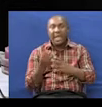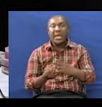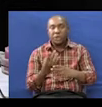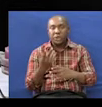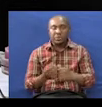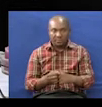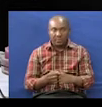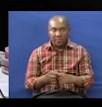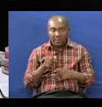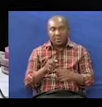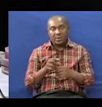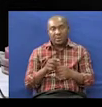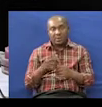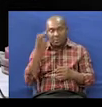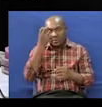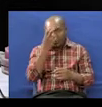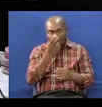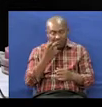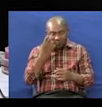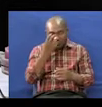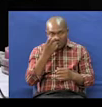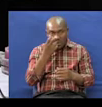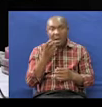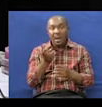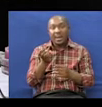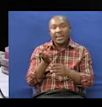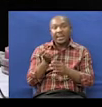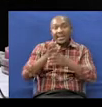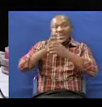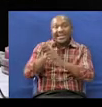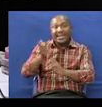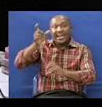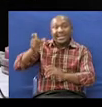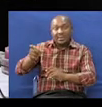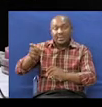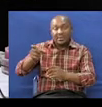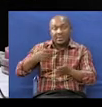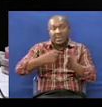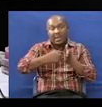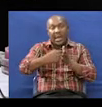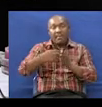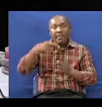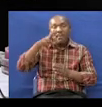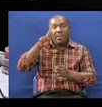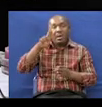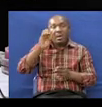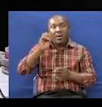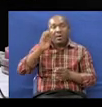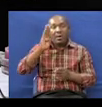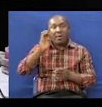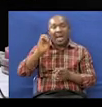was discovered by scientist known as Robert Burner. The Bunsen